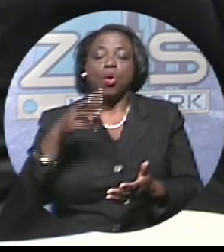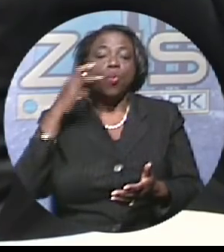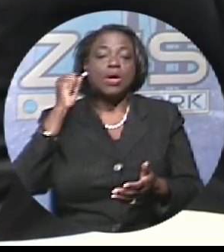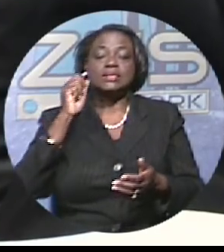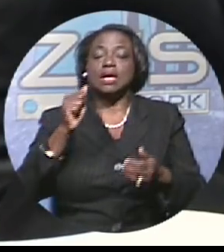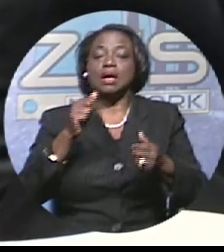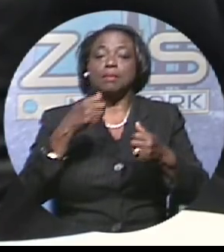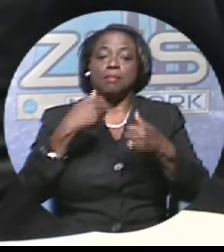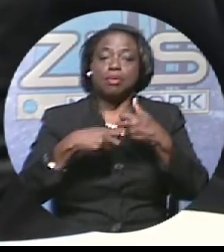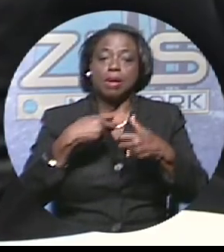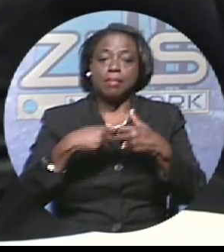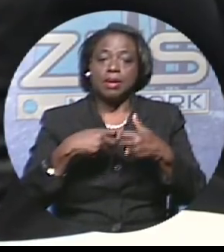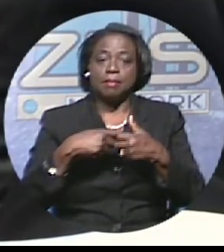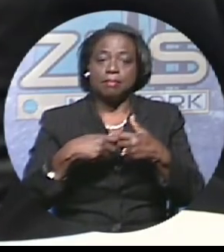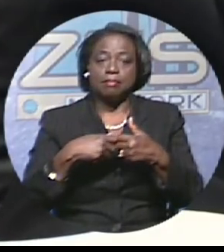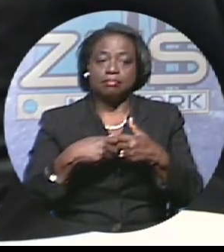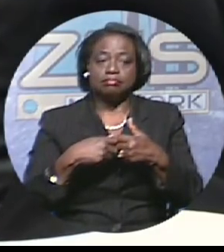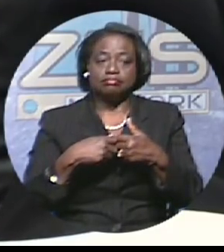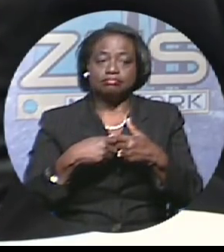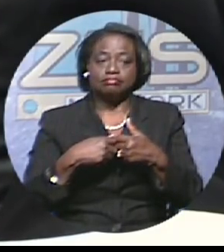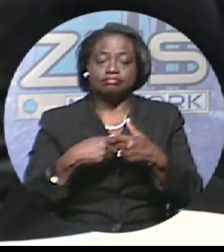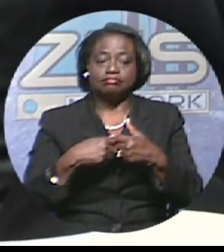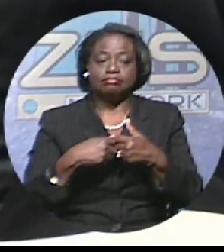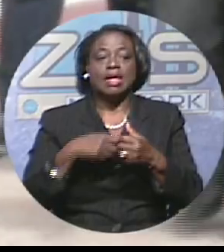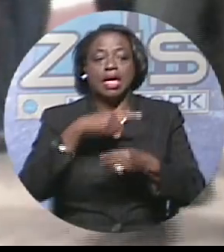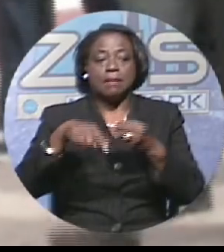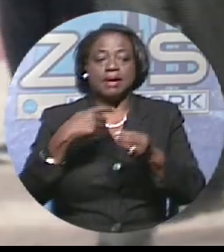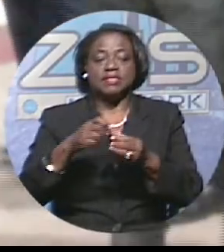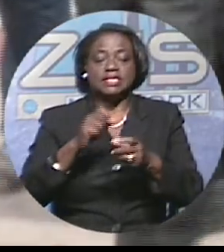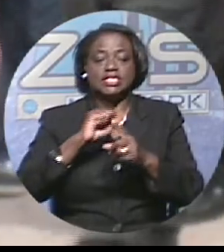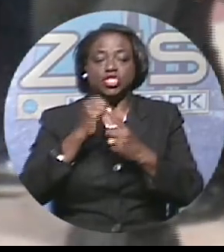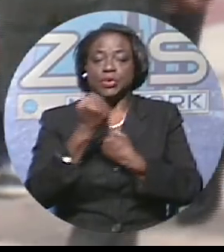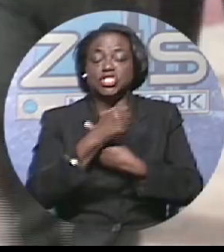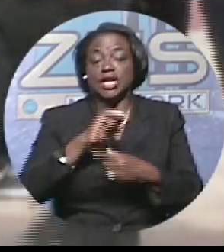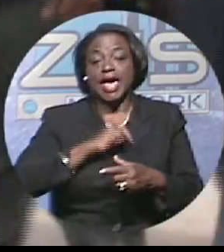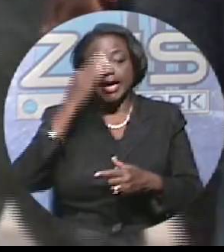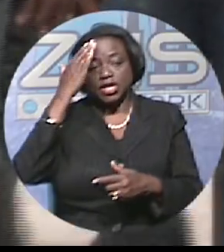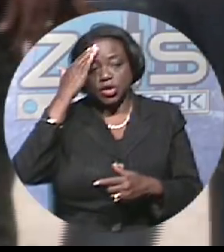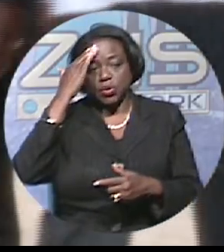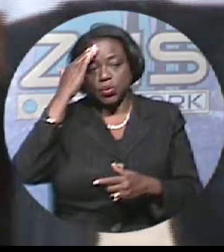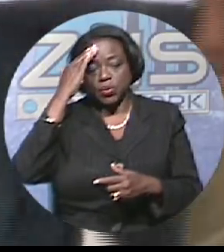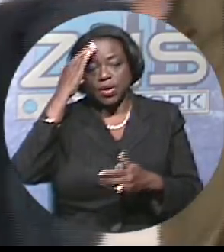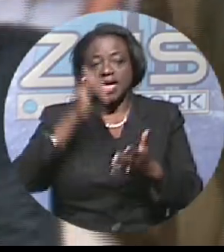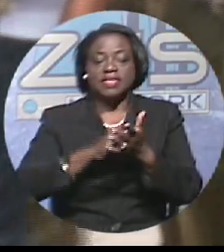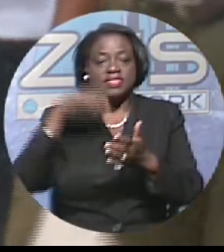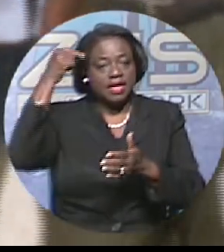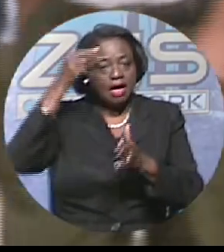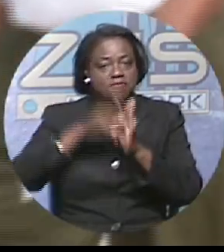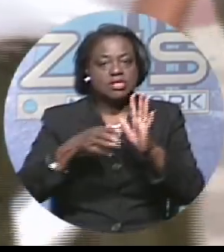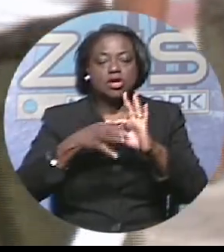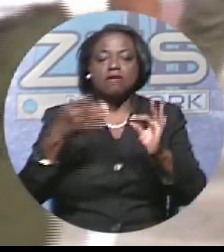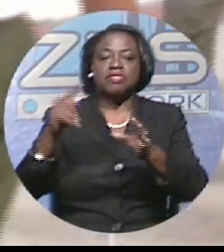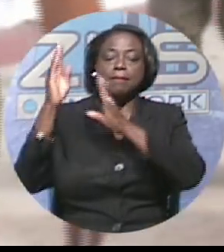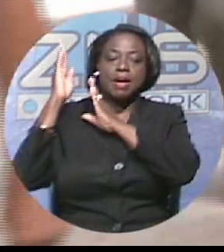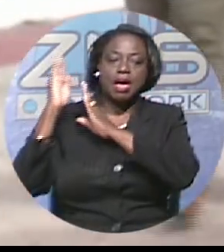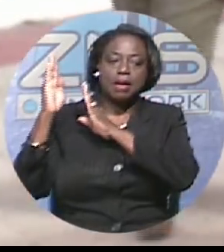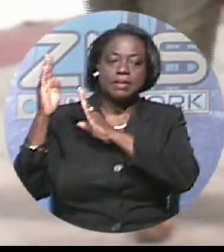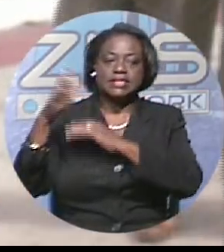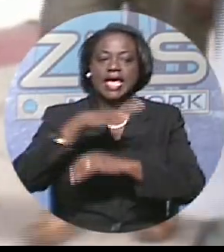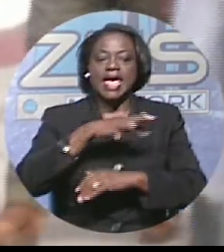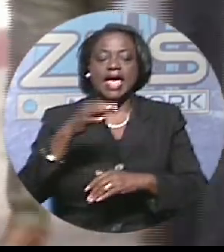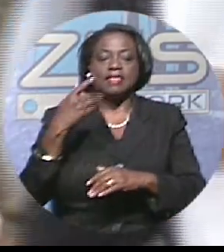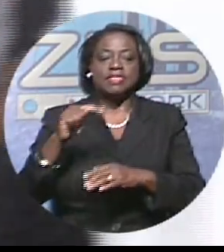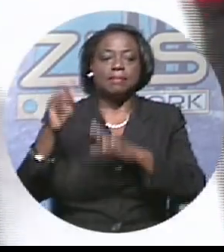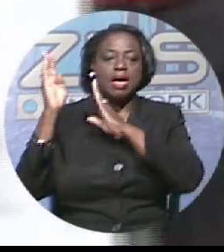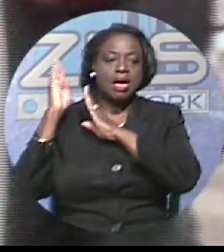problem regarding the situation. I know for a fact that the government of the Bahamas and the Bahamas Doctors